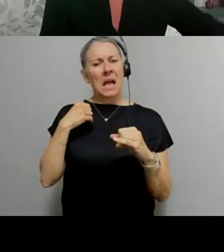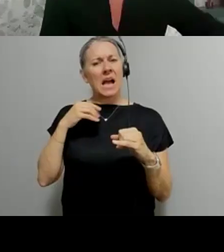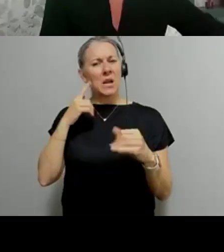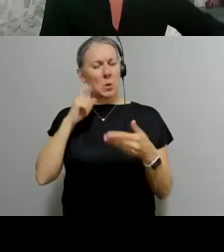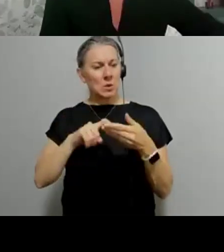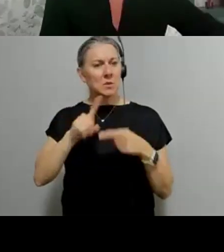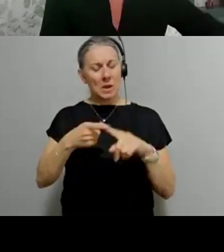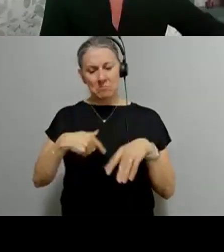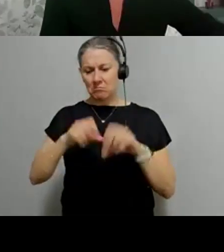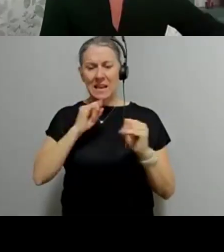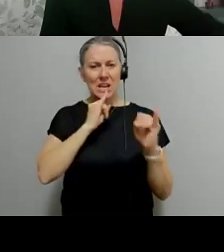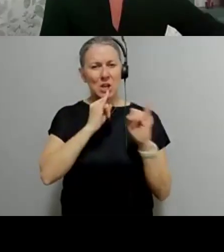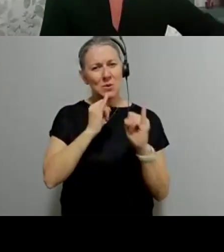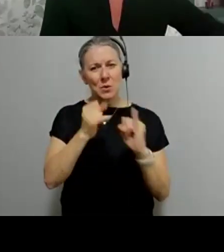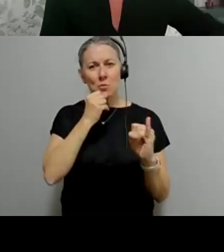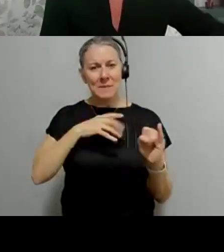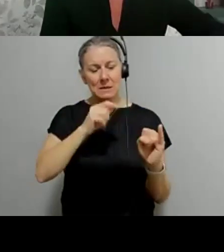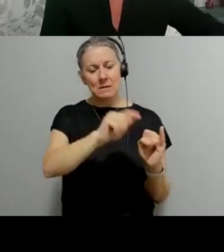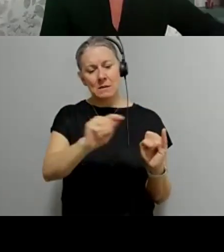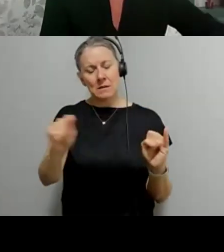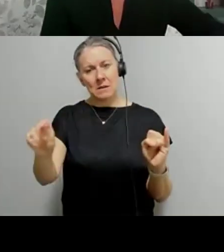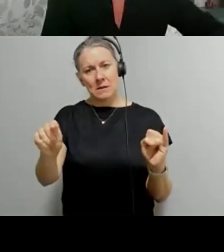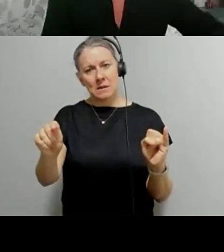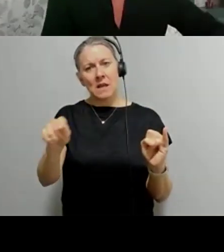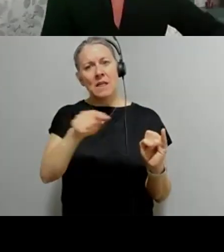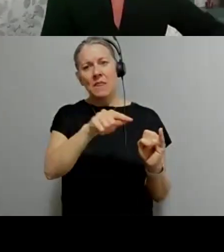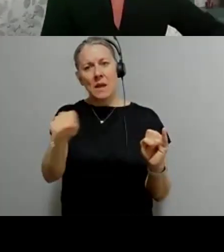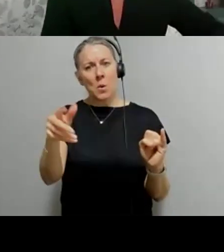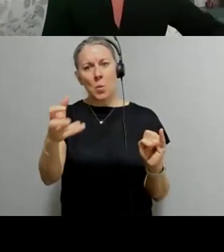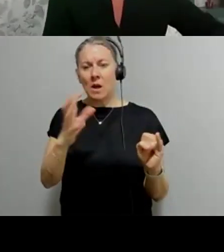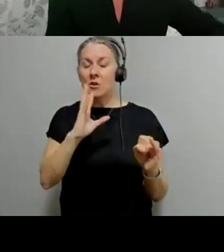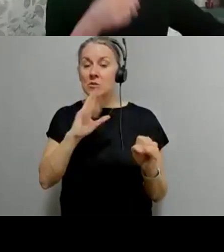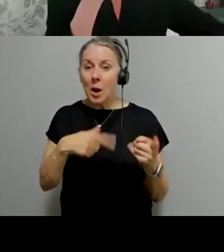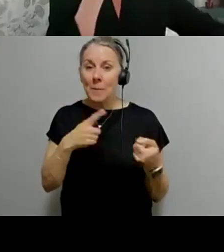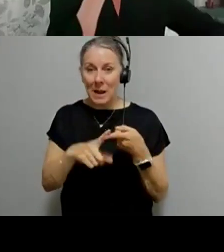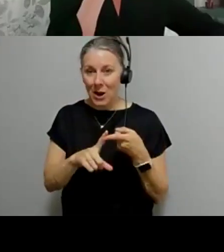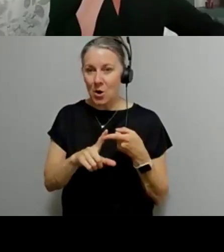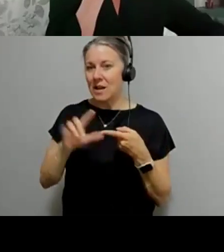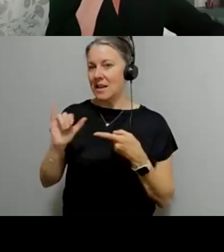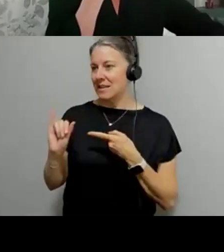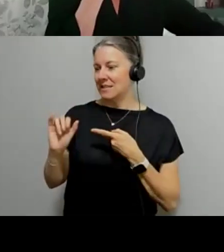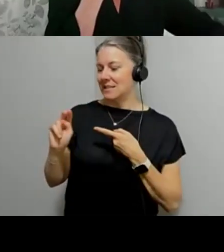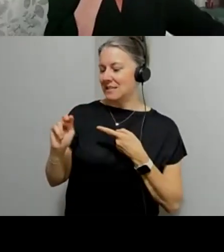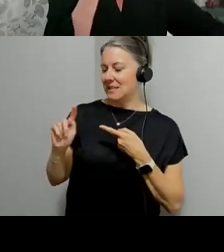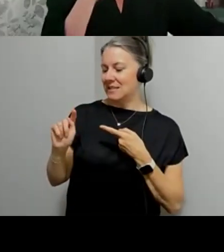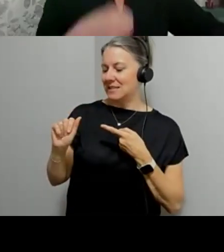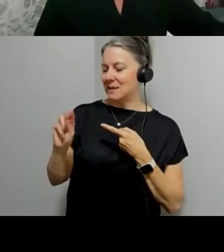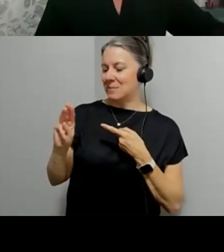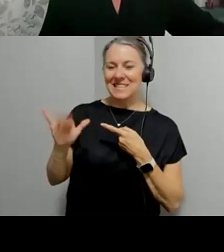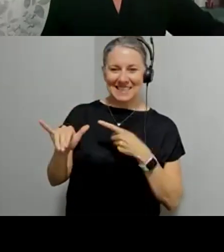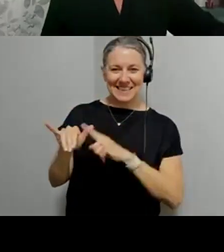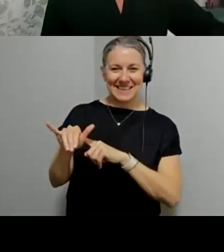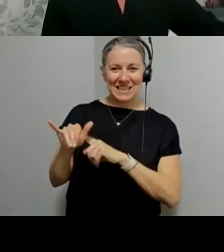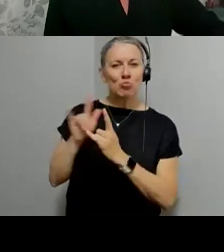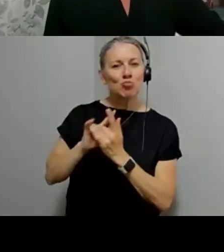them wanted to speak about intimacy in their lives and growing older. These are